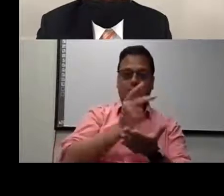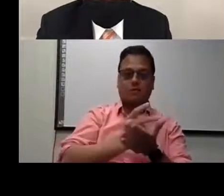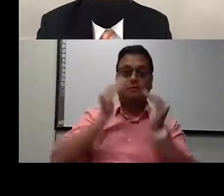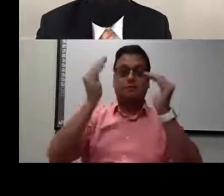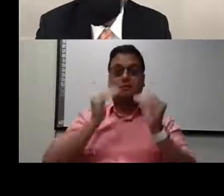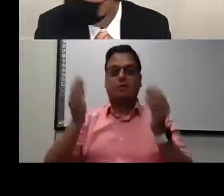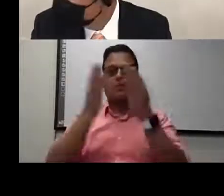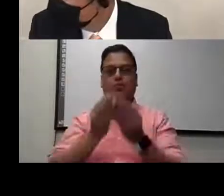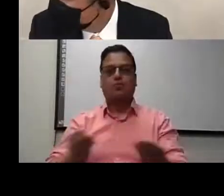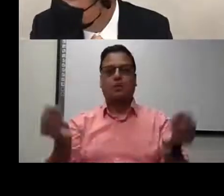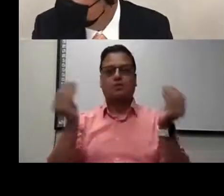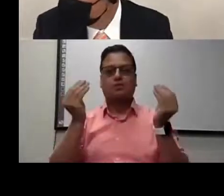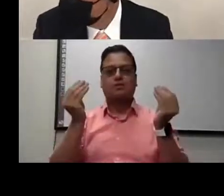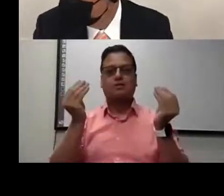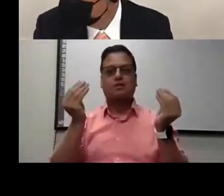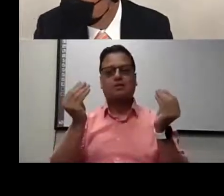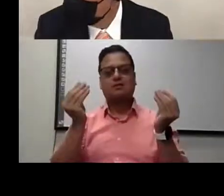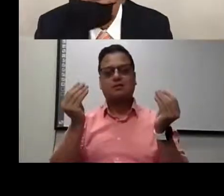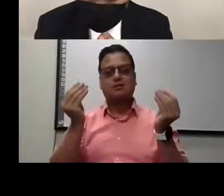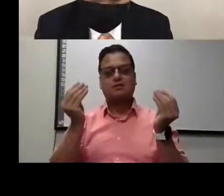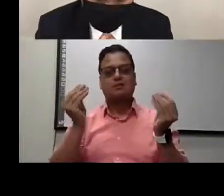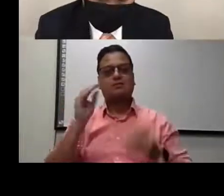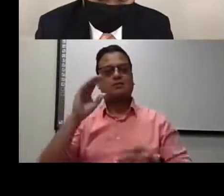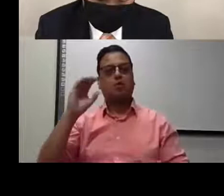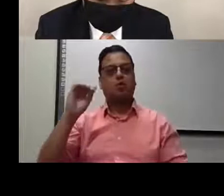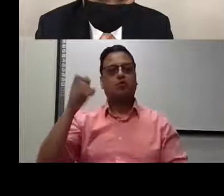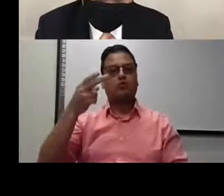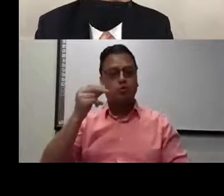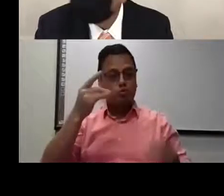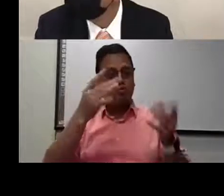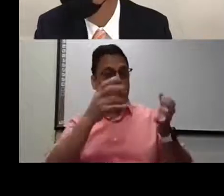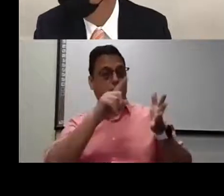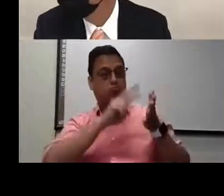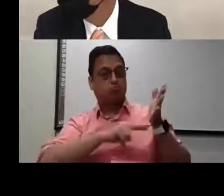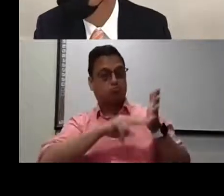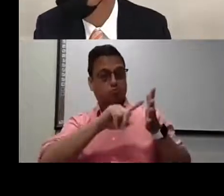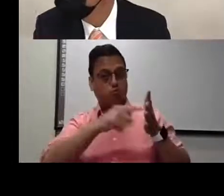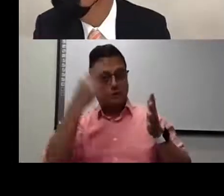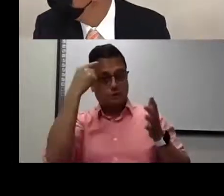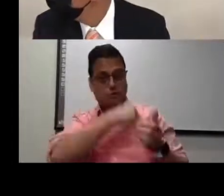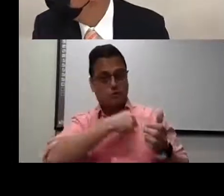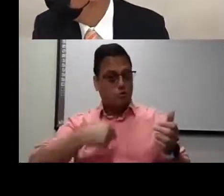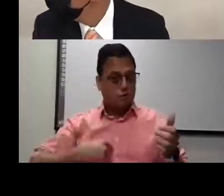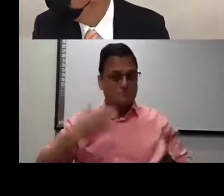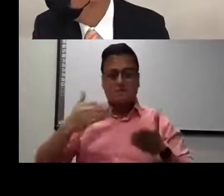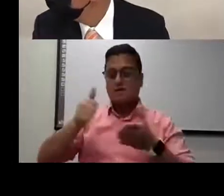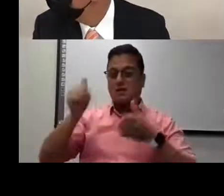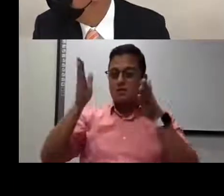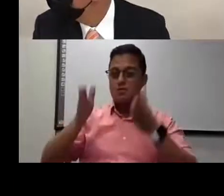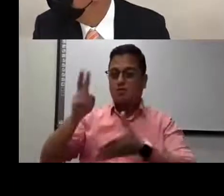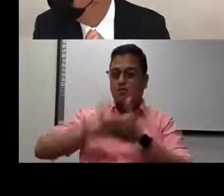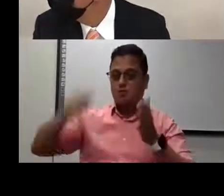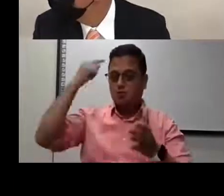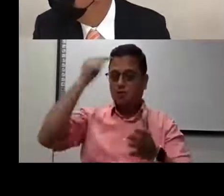resolution. Superintendent Ochoa, do you want to lead us off, or is someone else going to mention something about this